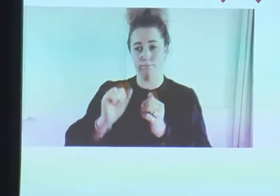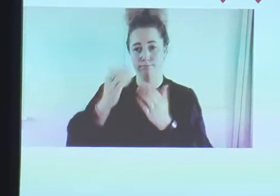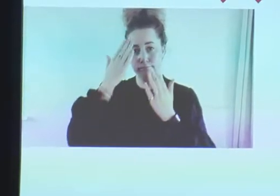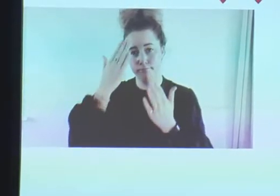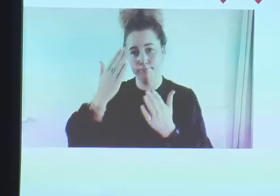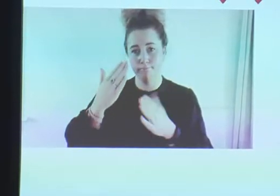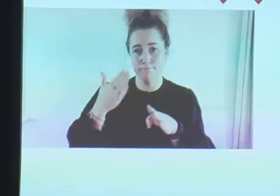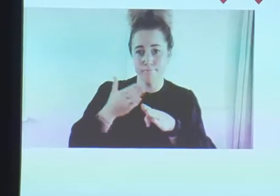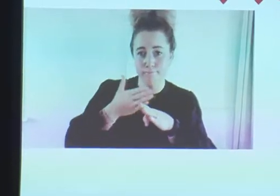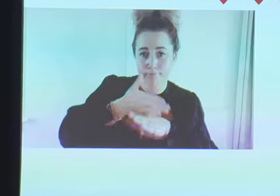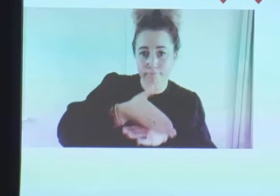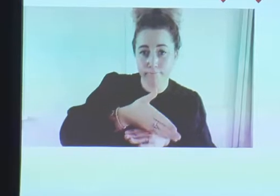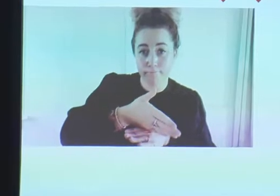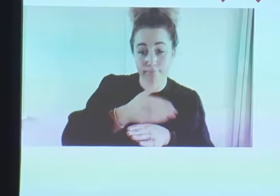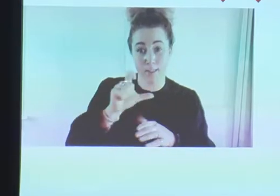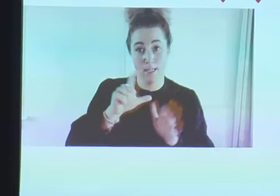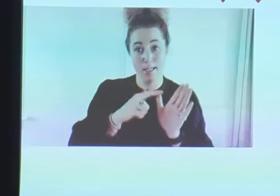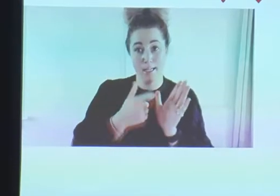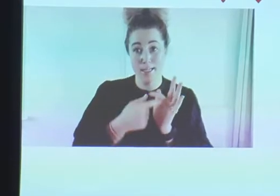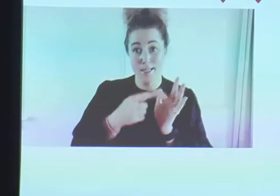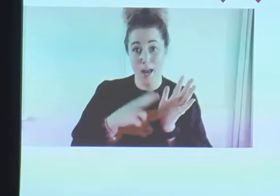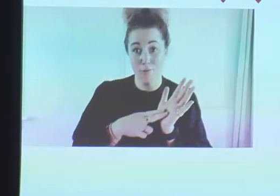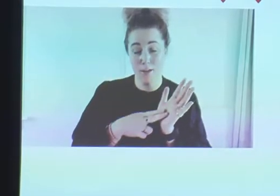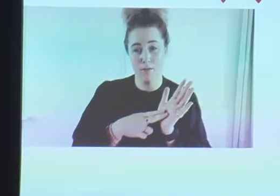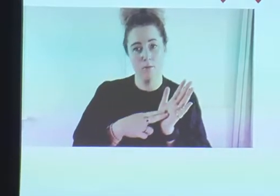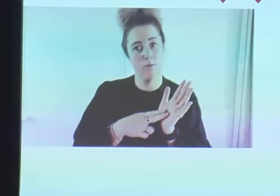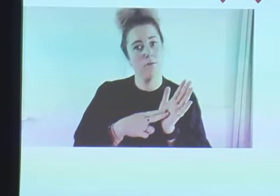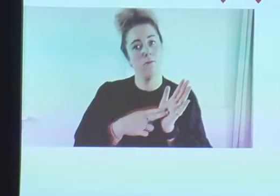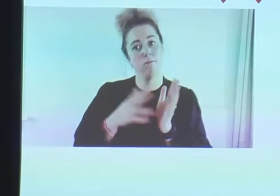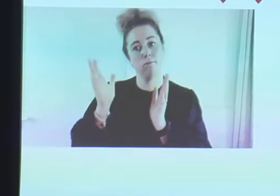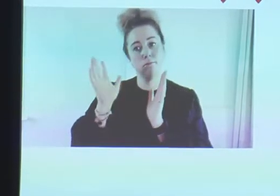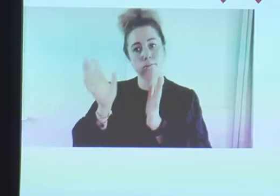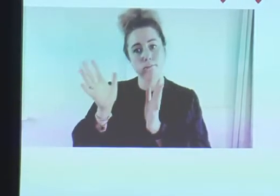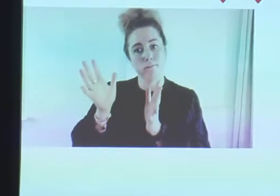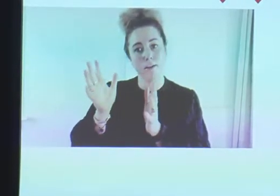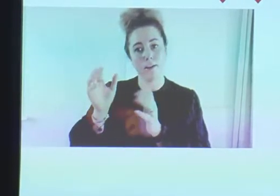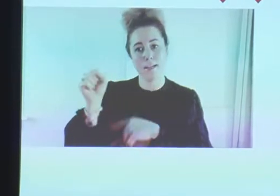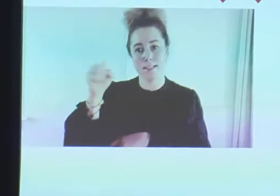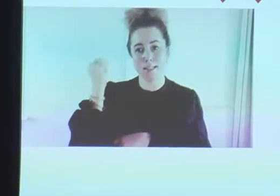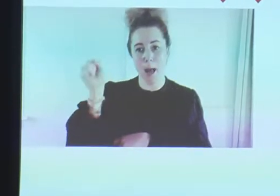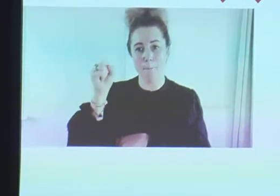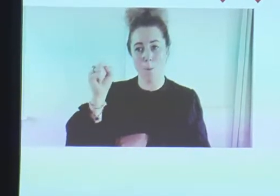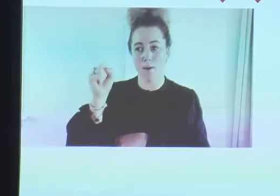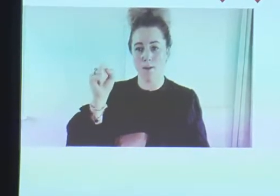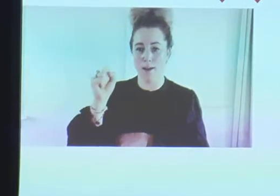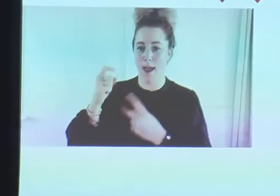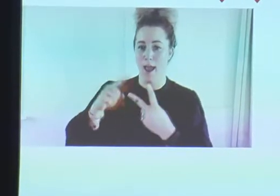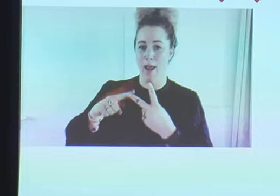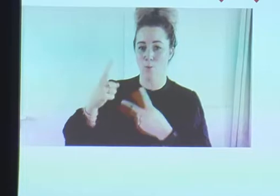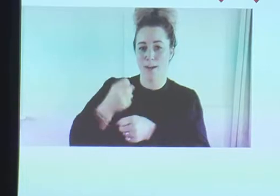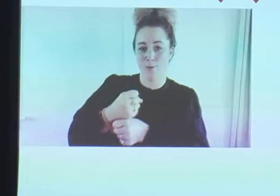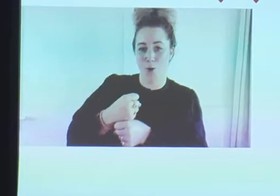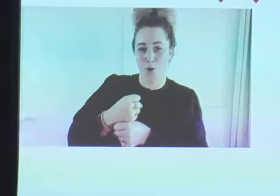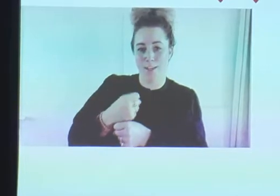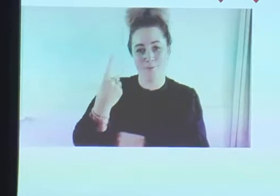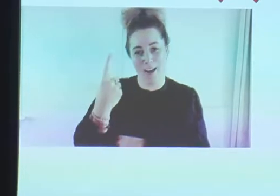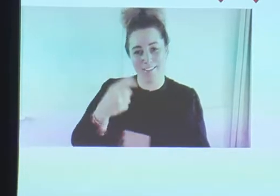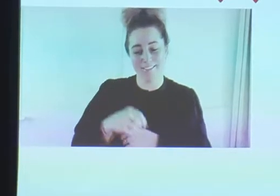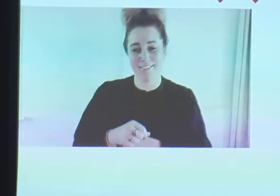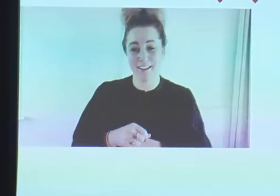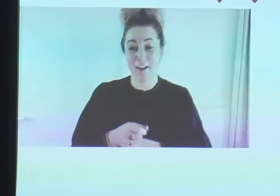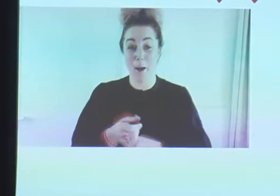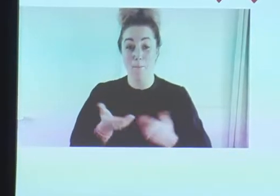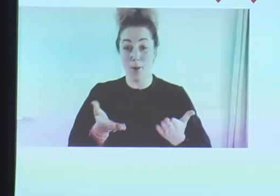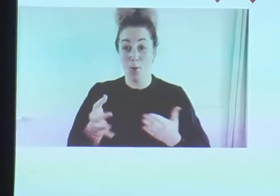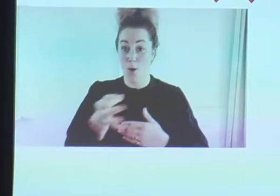Karen rangi you follow on the footsteps of many Samoans and one honorable Tongan but in true cook Island style